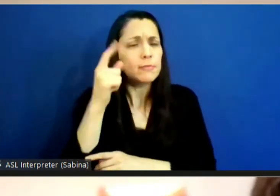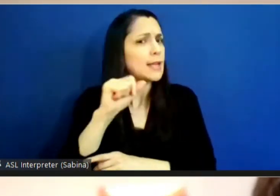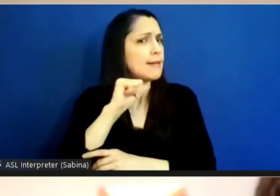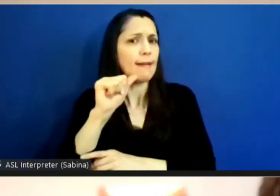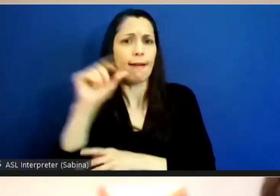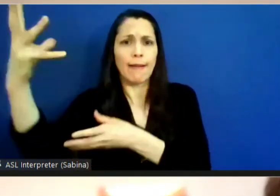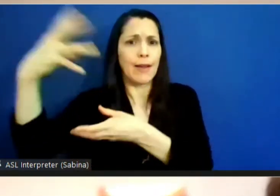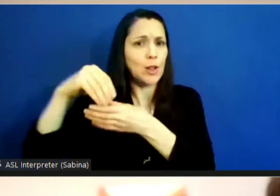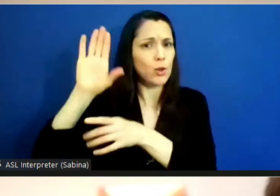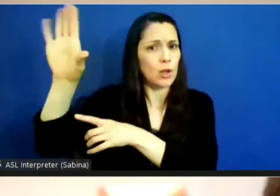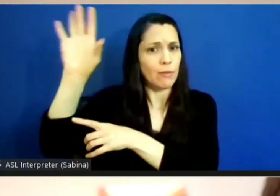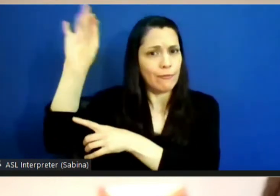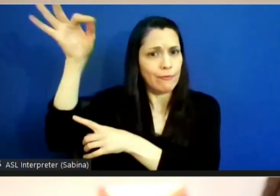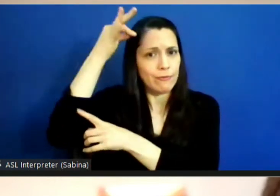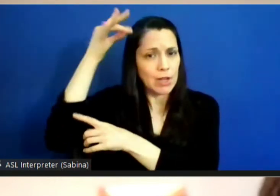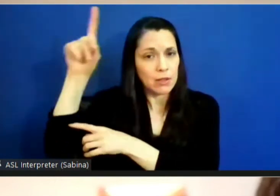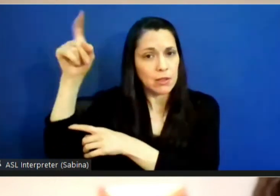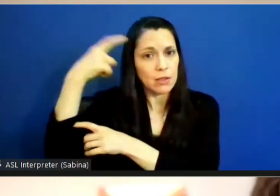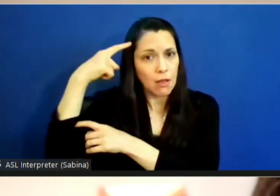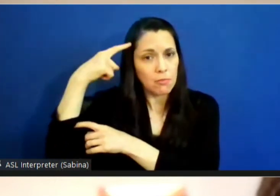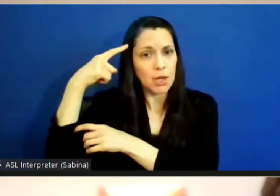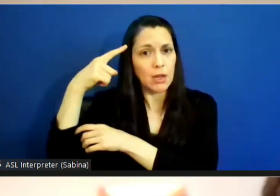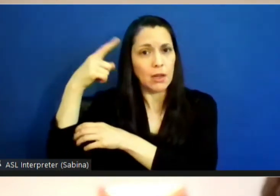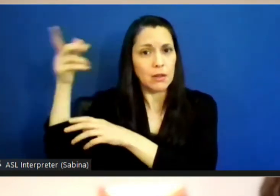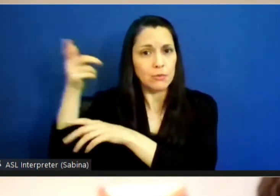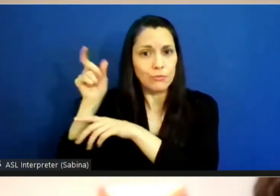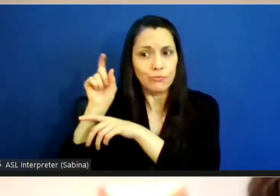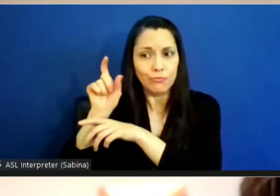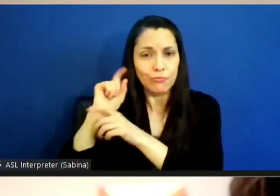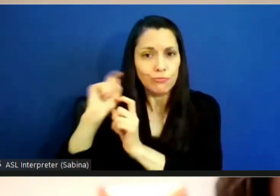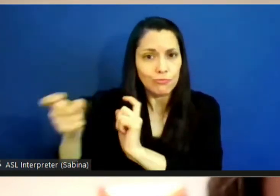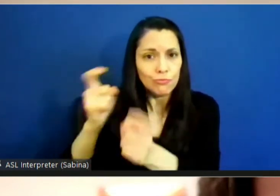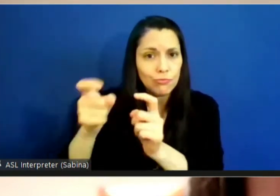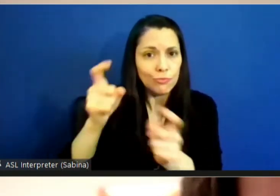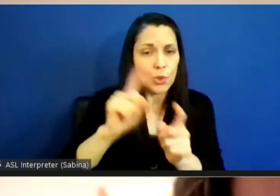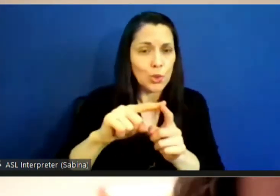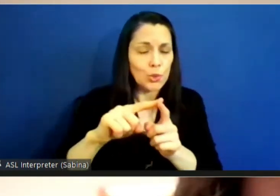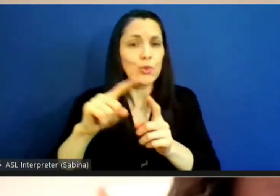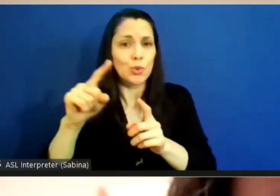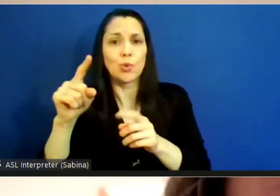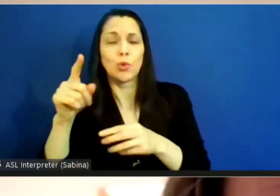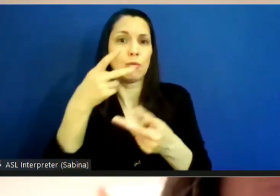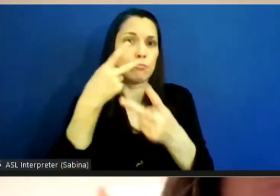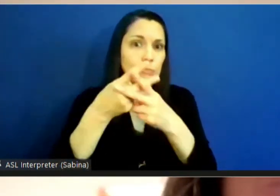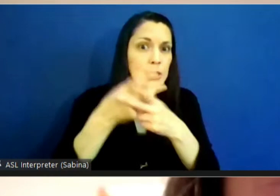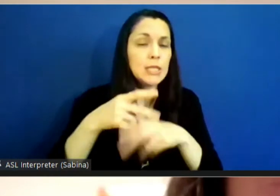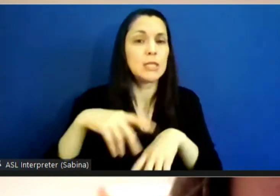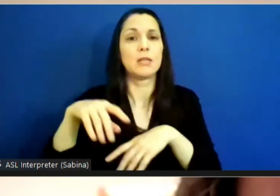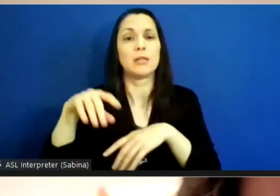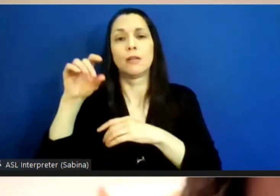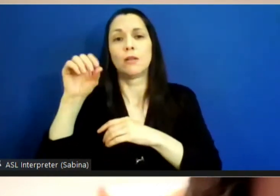government allotments to Indian Health Service, Veteran Affairs, or the prisons.